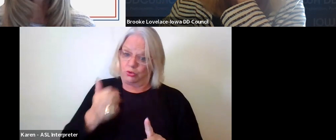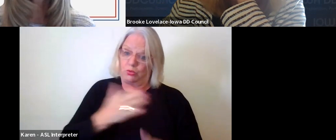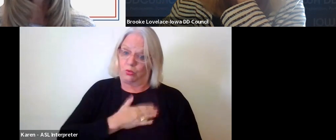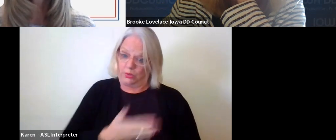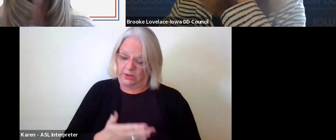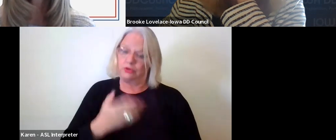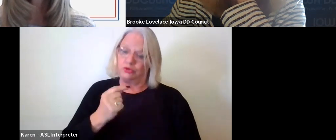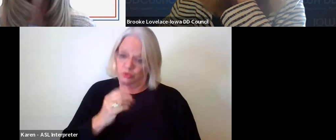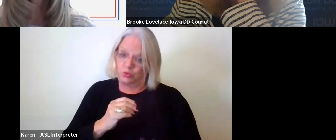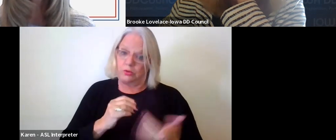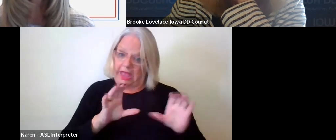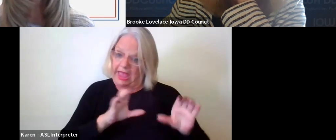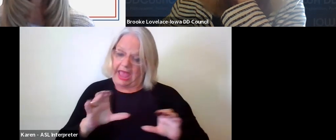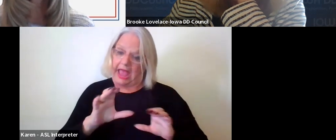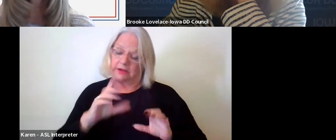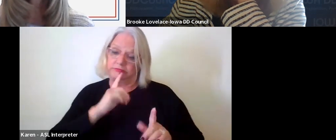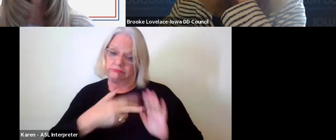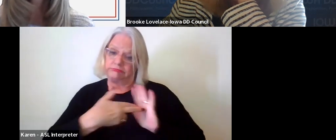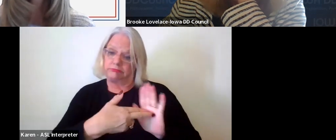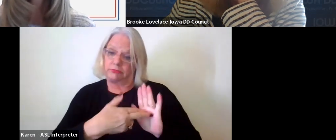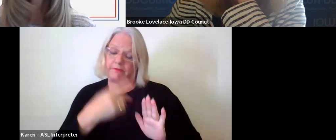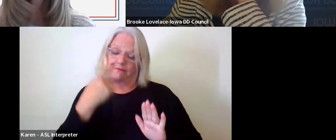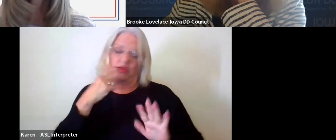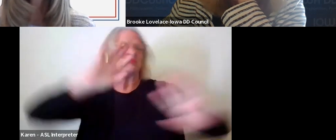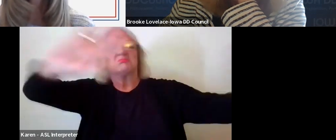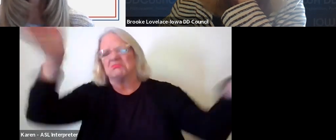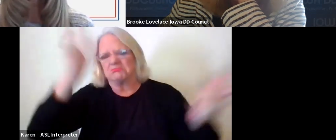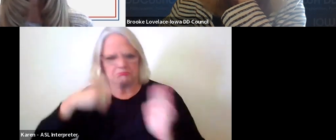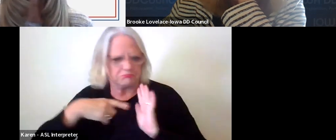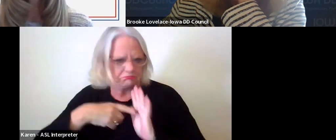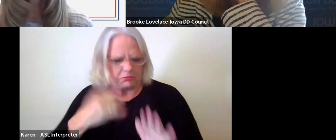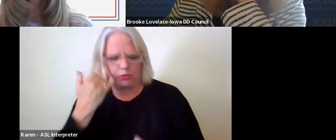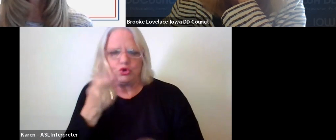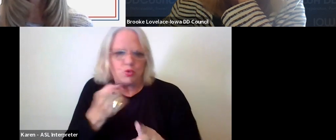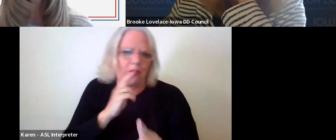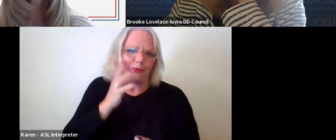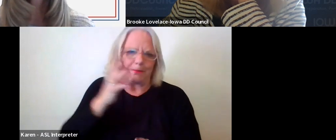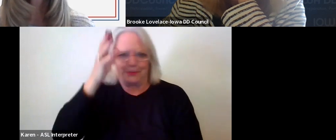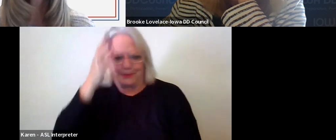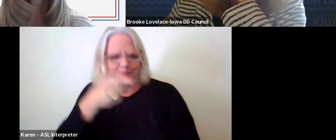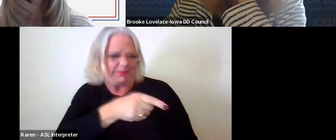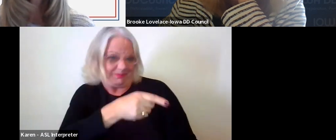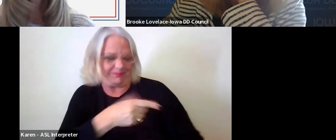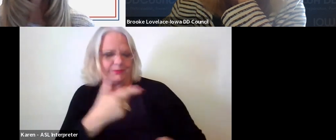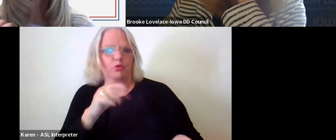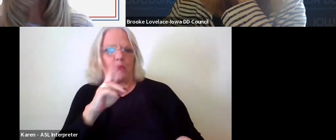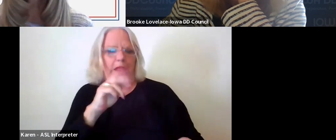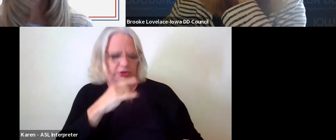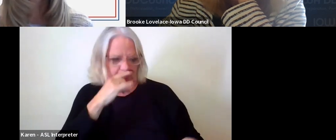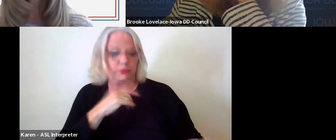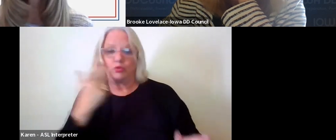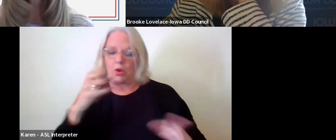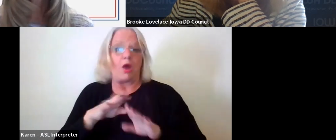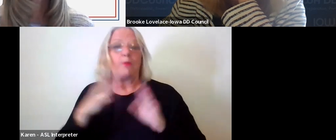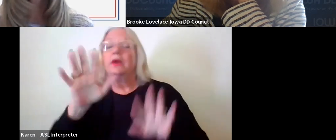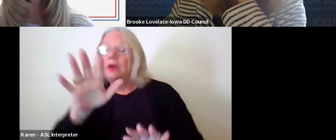let's say that you're a grandparent and you really want to open this account. You just have to